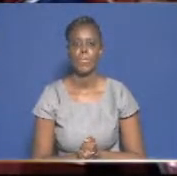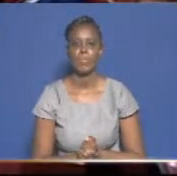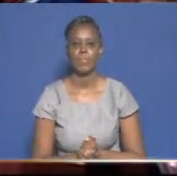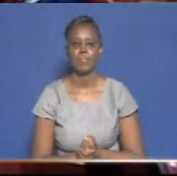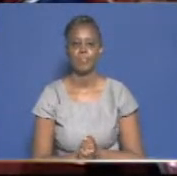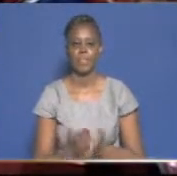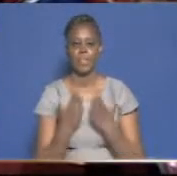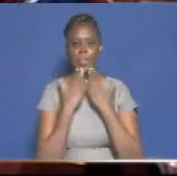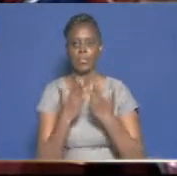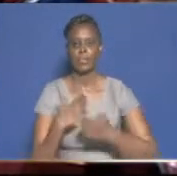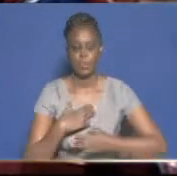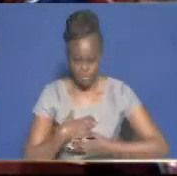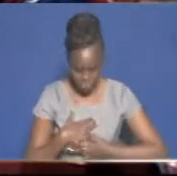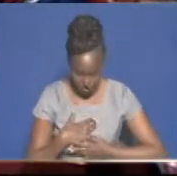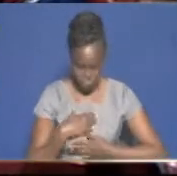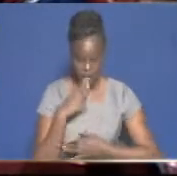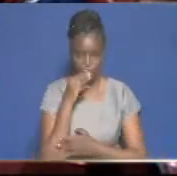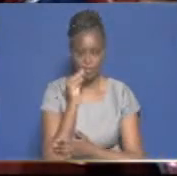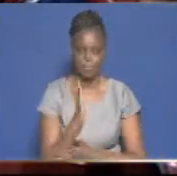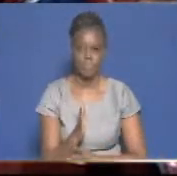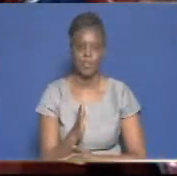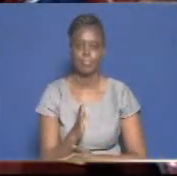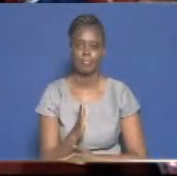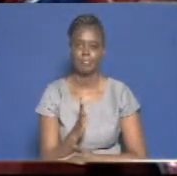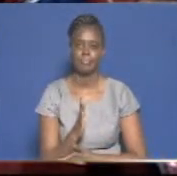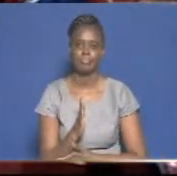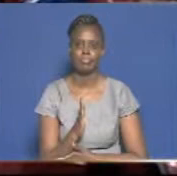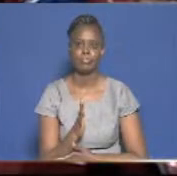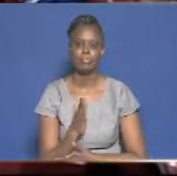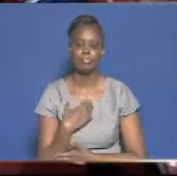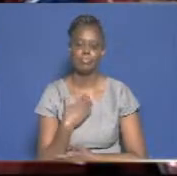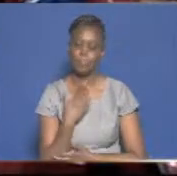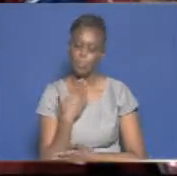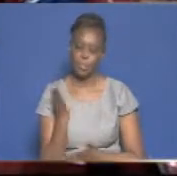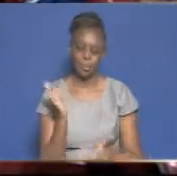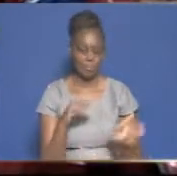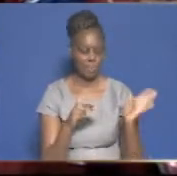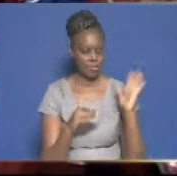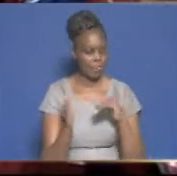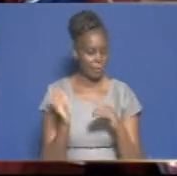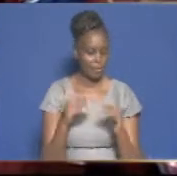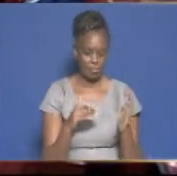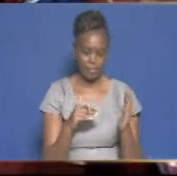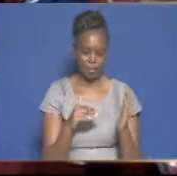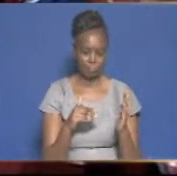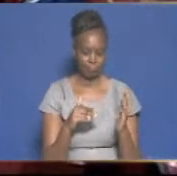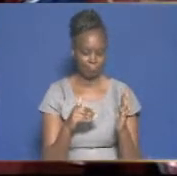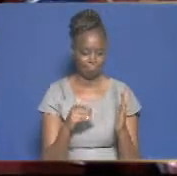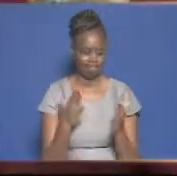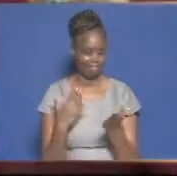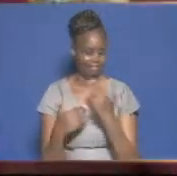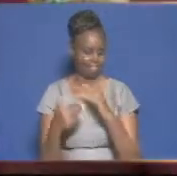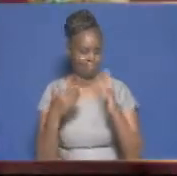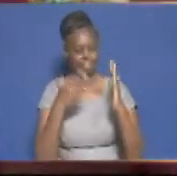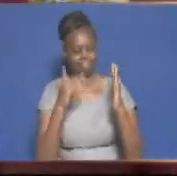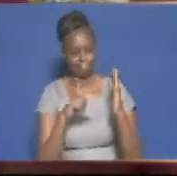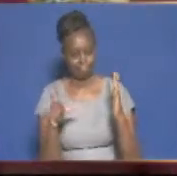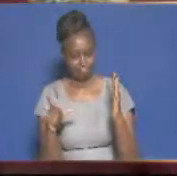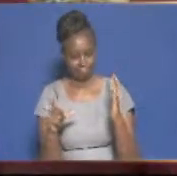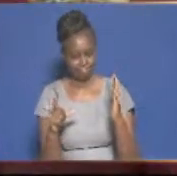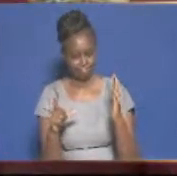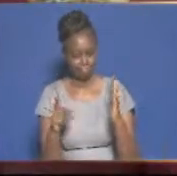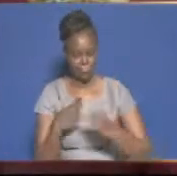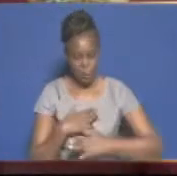Thank you, Mr. Speaker. Mr. Speaker, I want to go back in history a little. Honorable Chacha